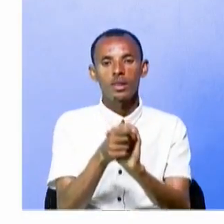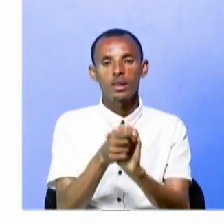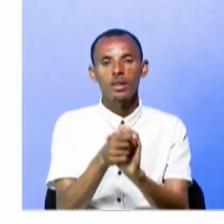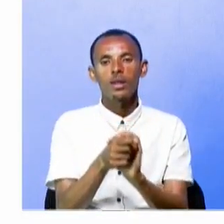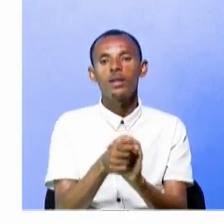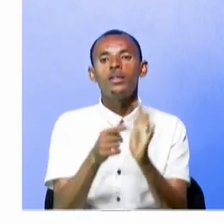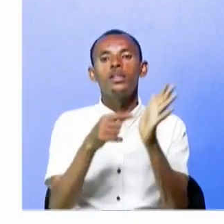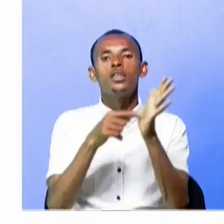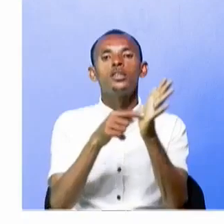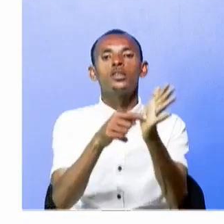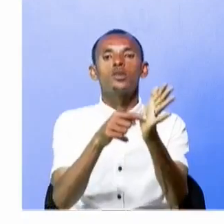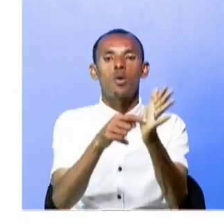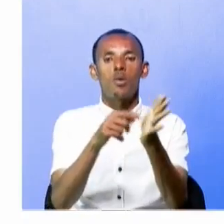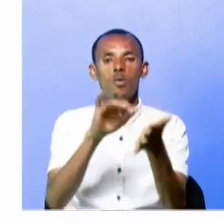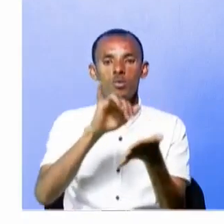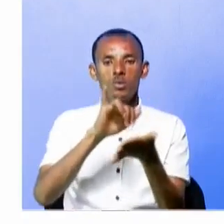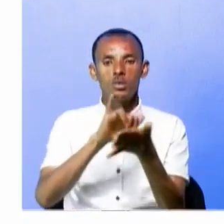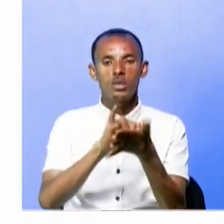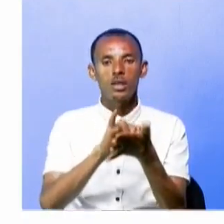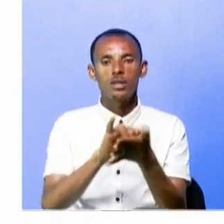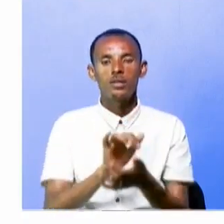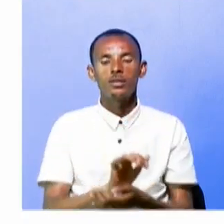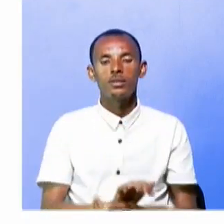Show that